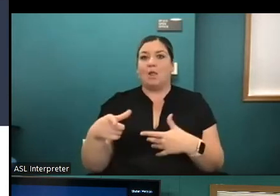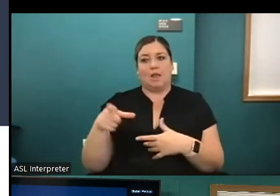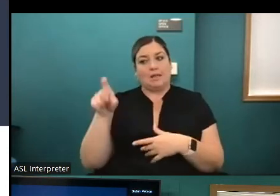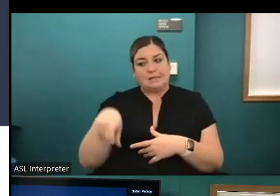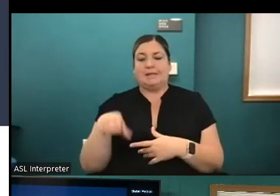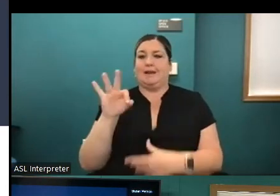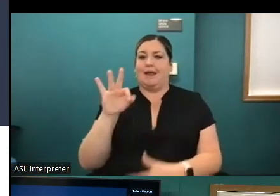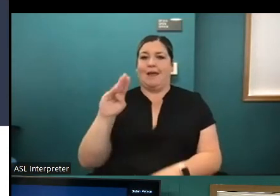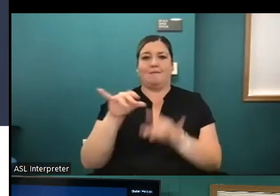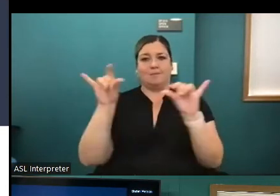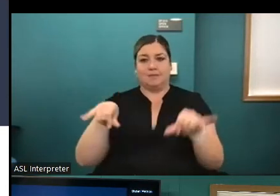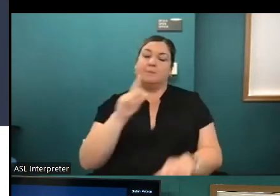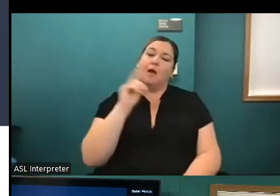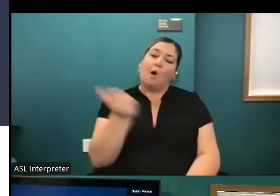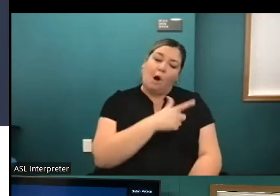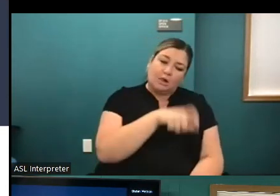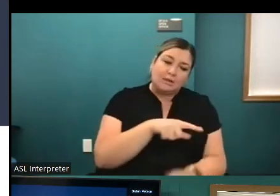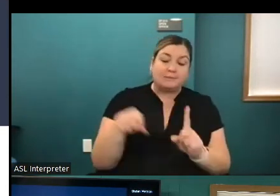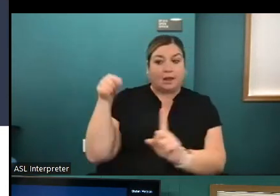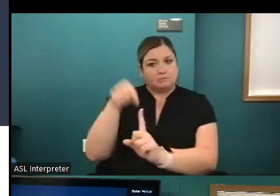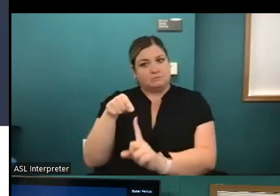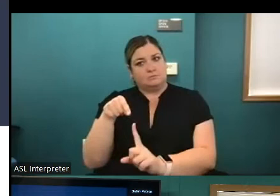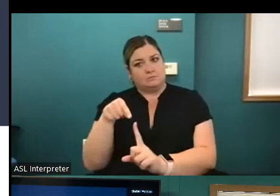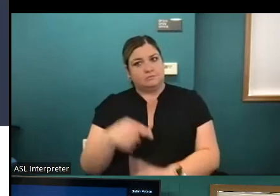FM system. They all do, like we've said. But